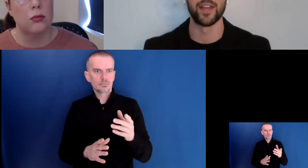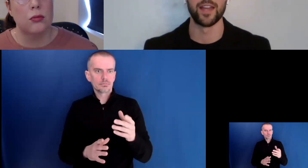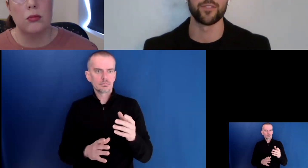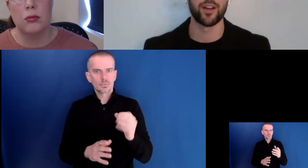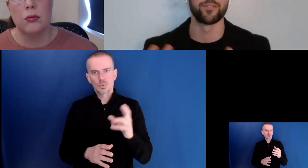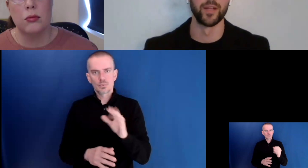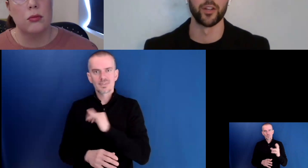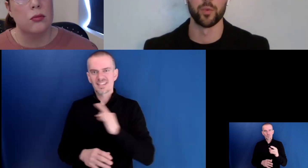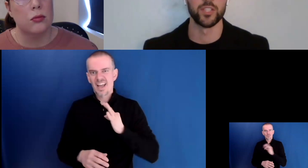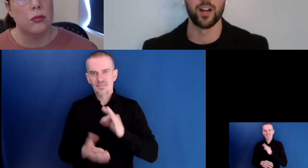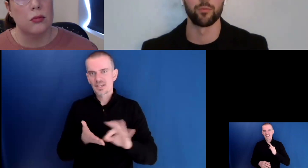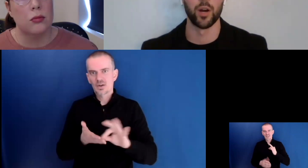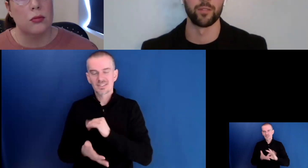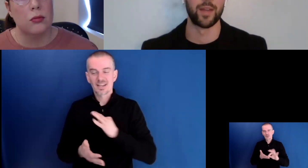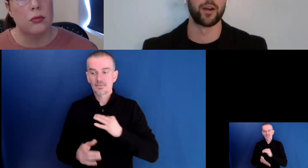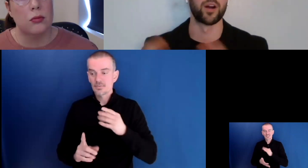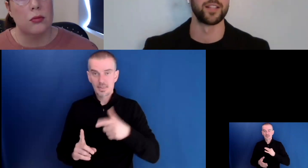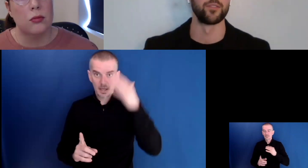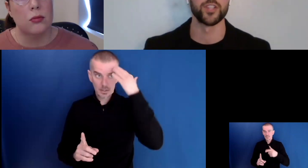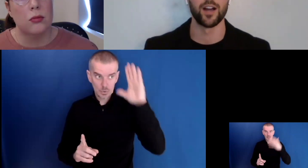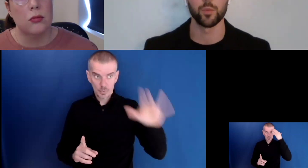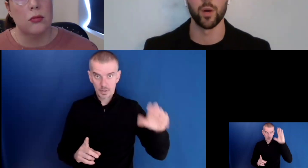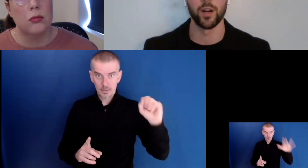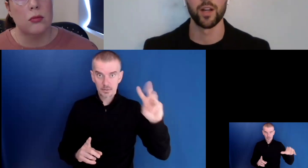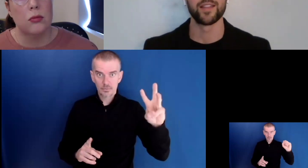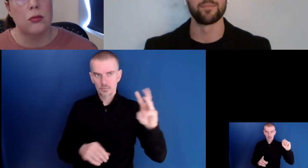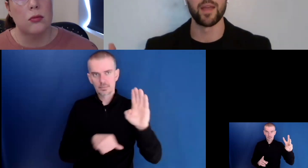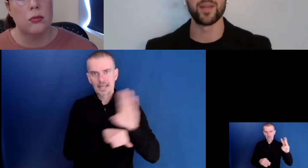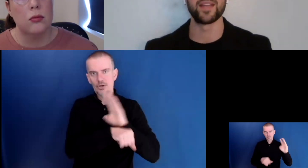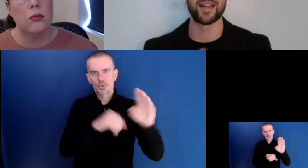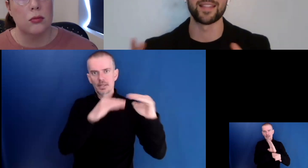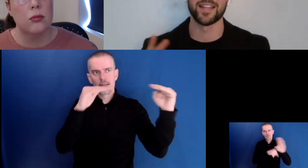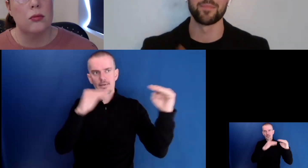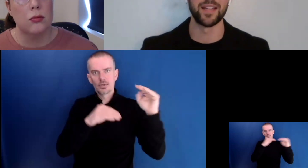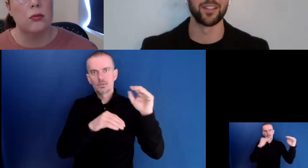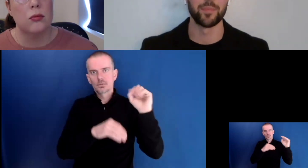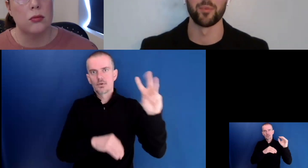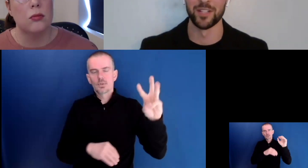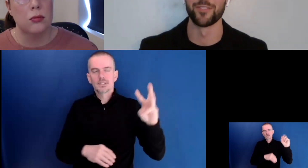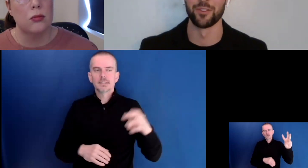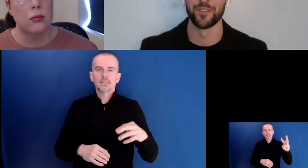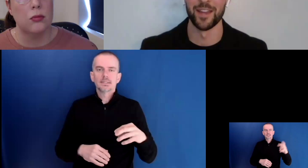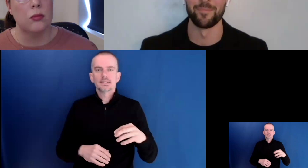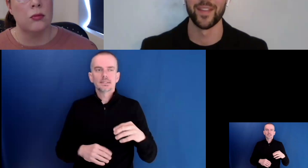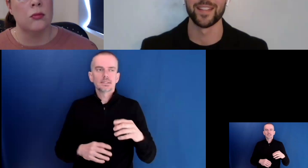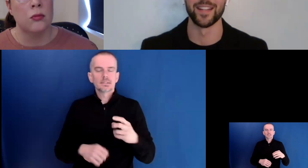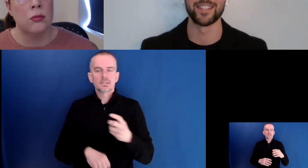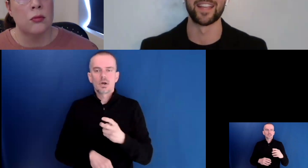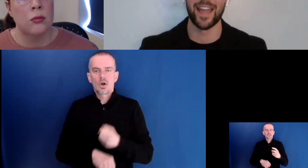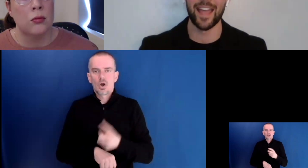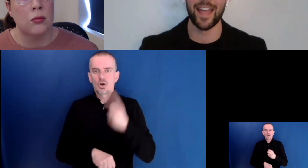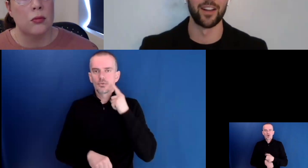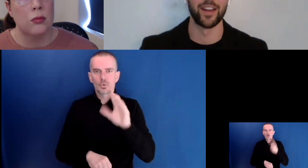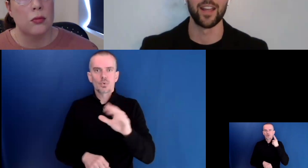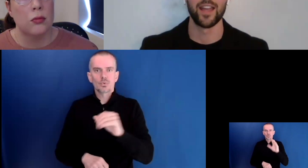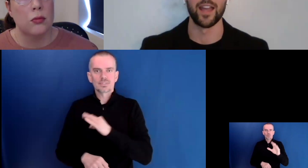right? If they're not familiar with the software, of enterprise level software, then maybe that it's going to be a little bit more difficult for them to